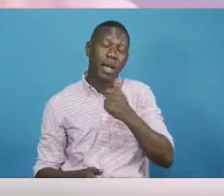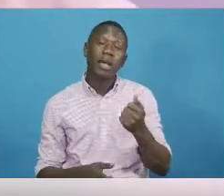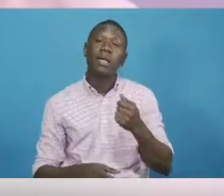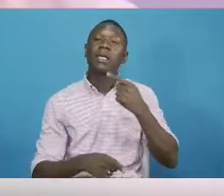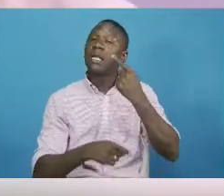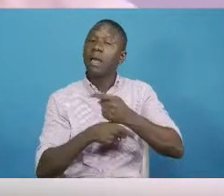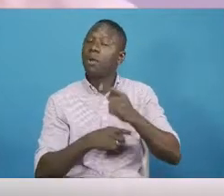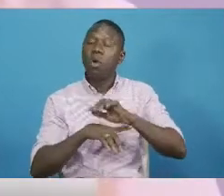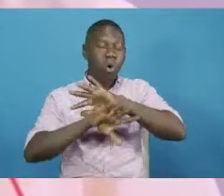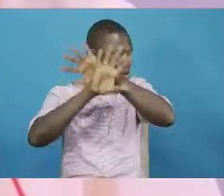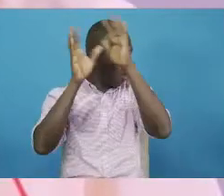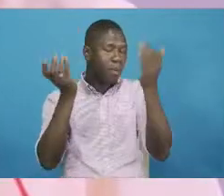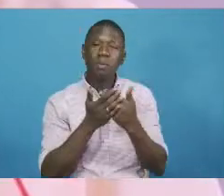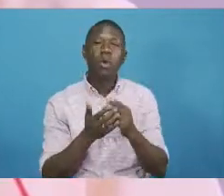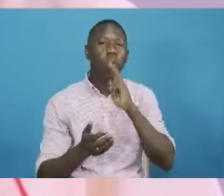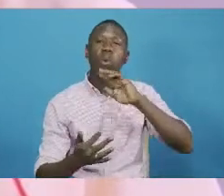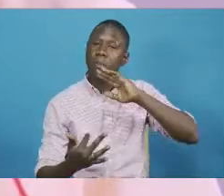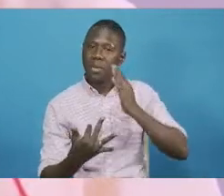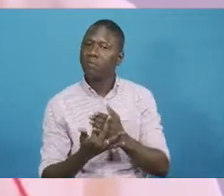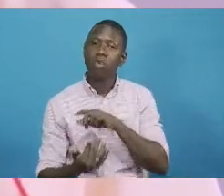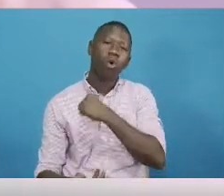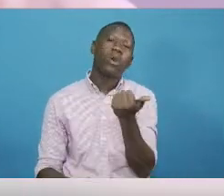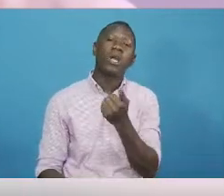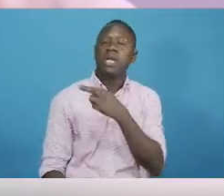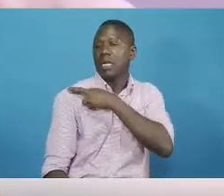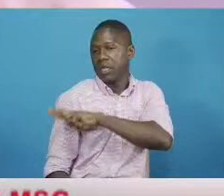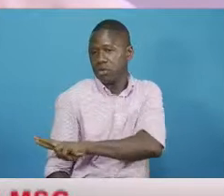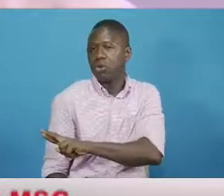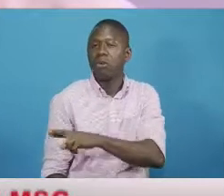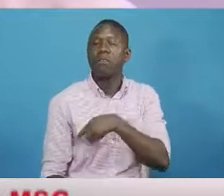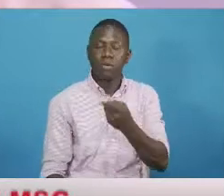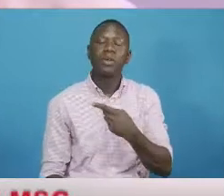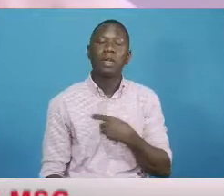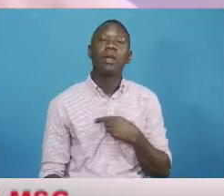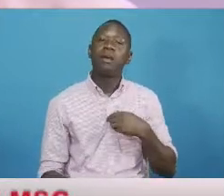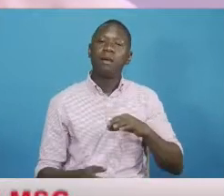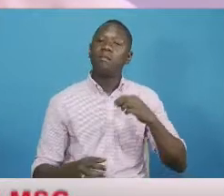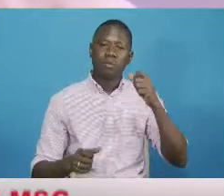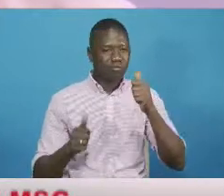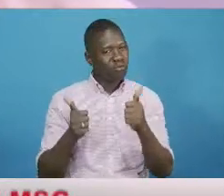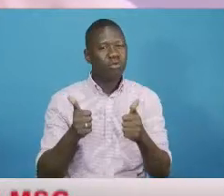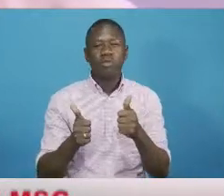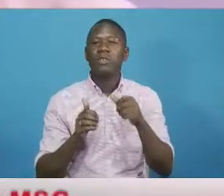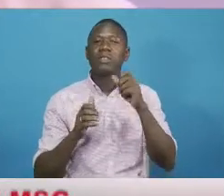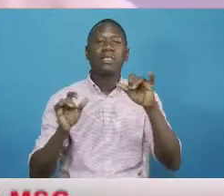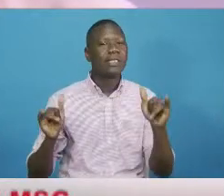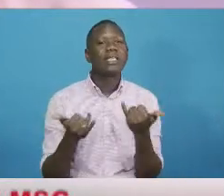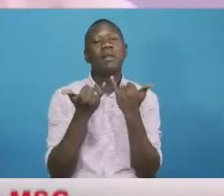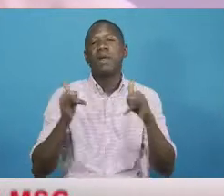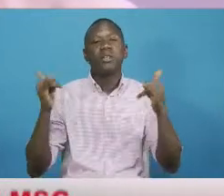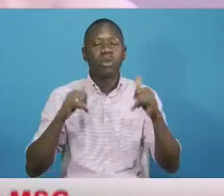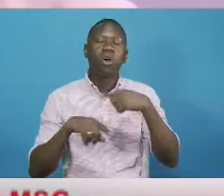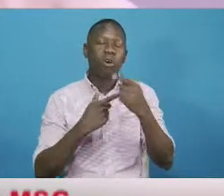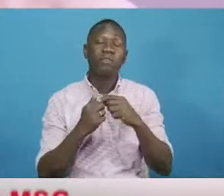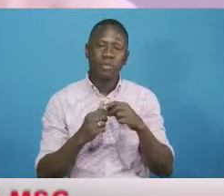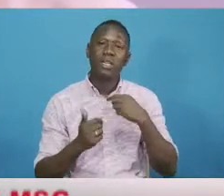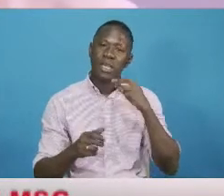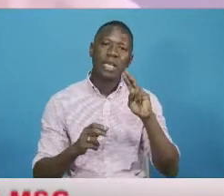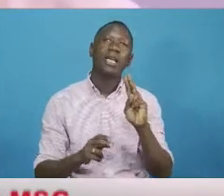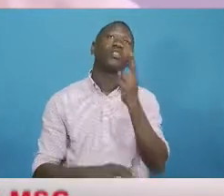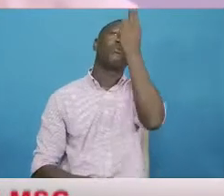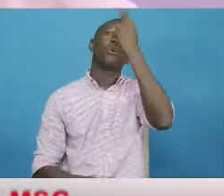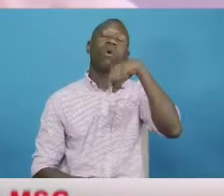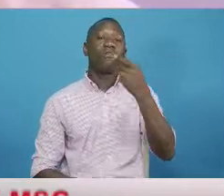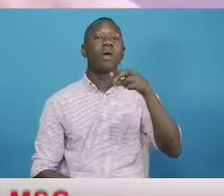believers of other faiths a peaceful, meaningful and fulfilling celebration of the solemnity of the Assumption of